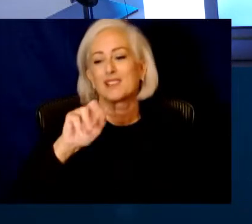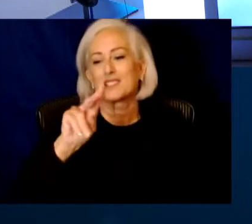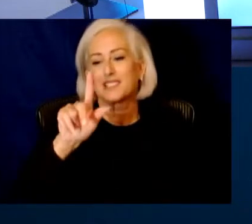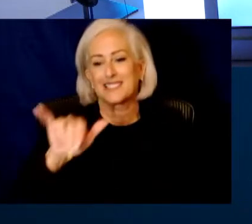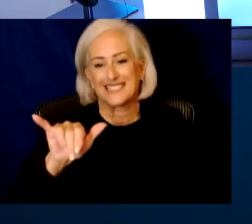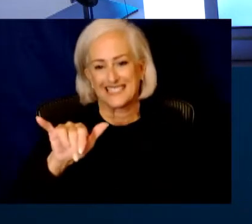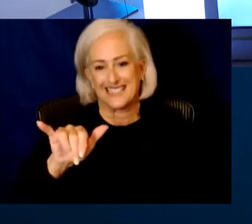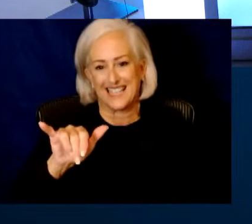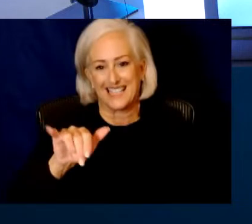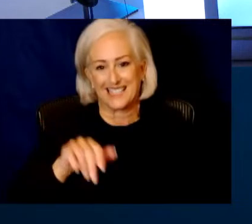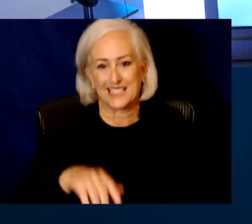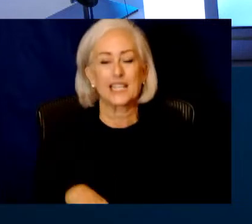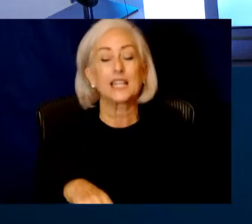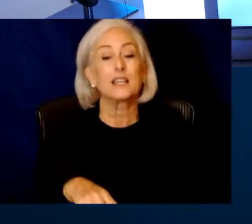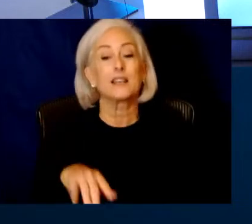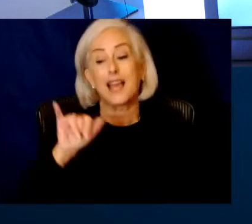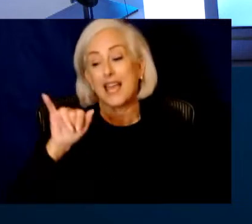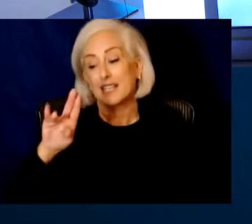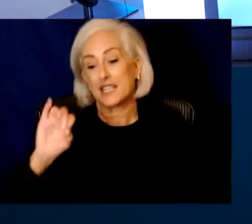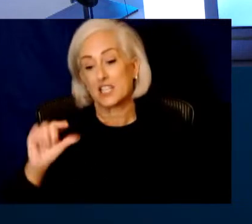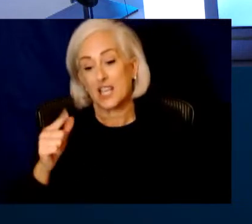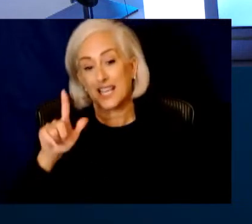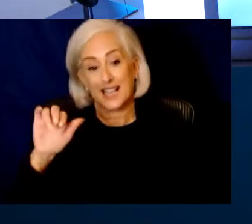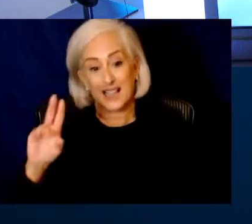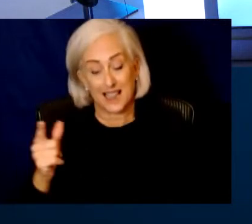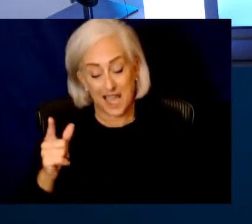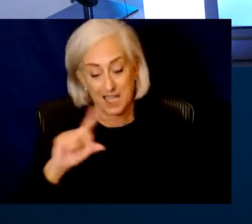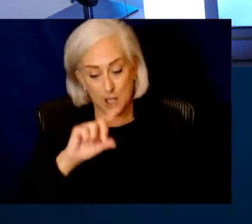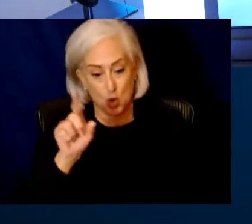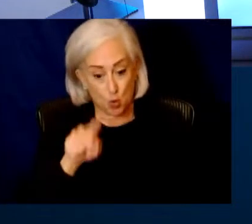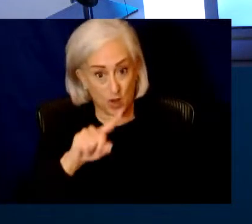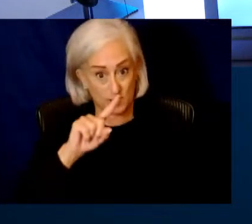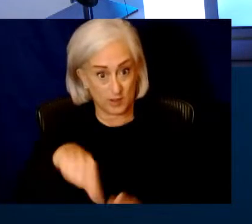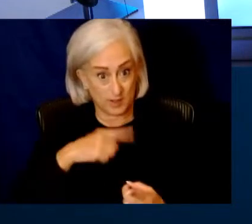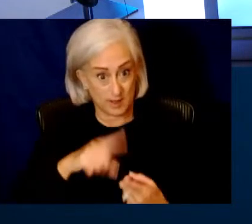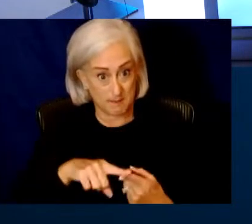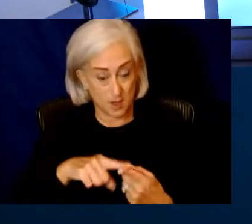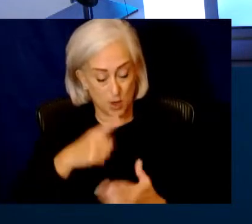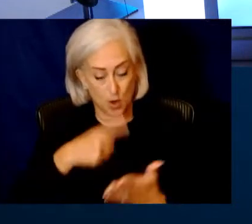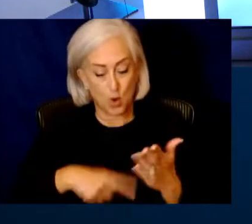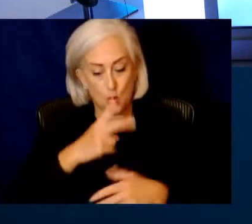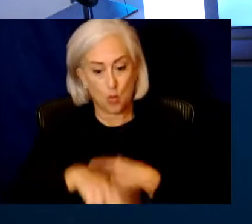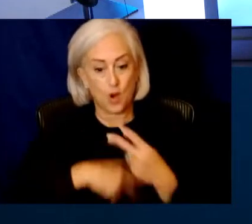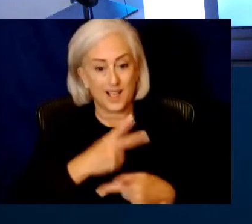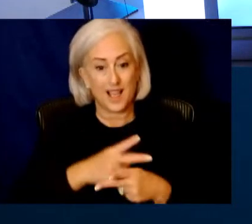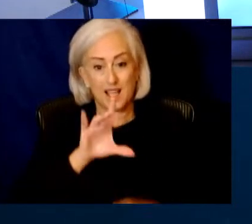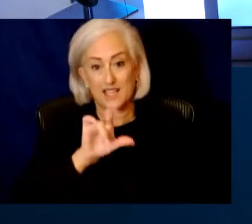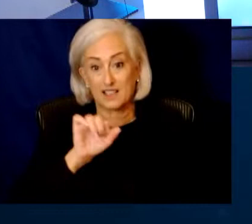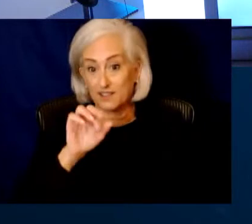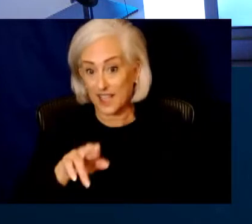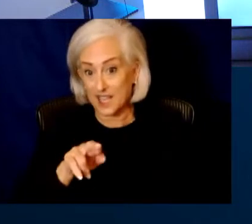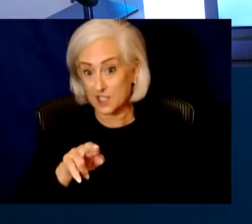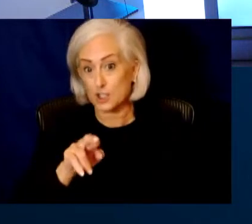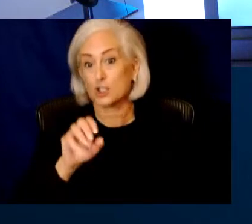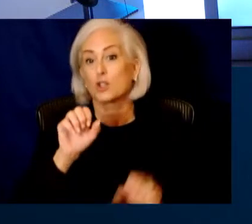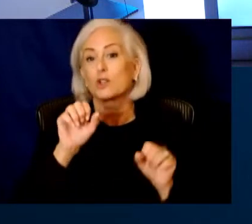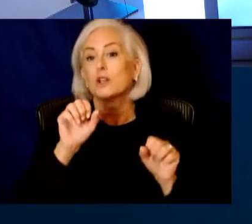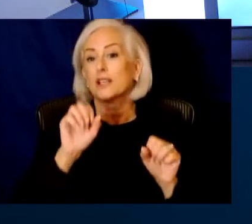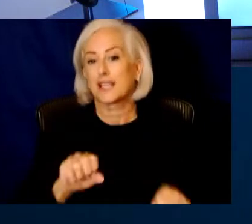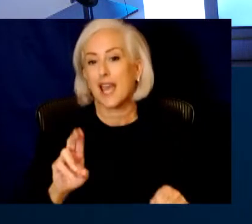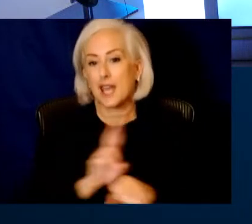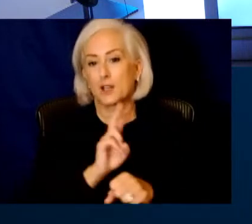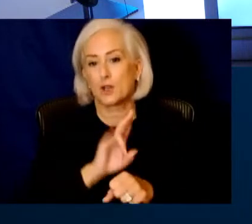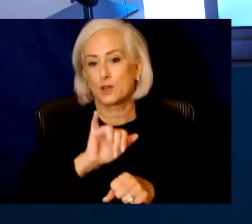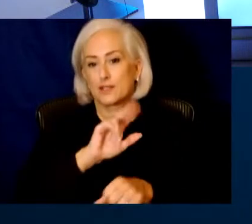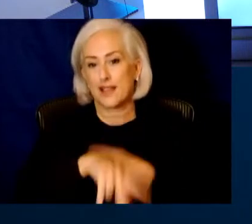Yin Lang both have a question about what types of cancers could potentially use this type of treatment.